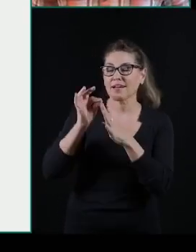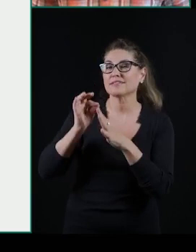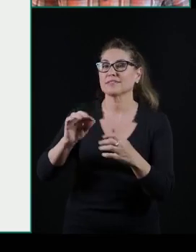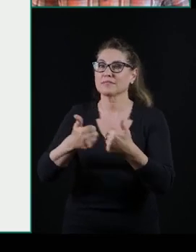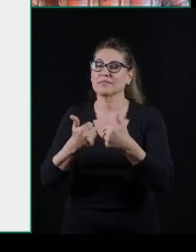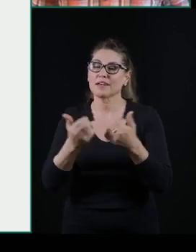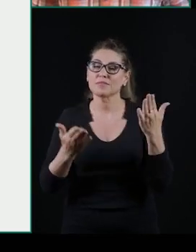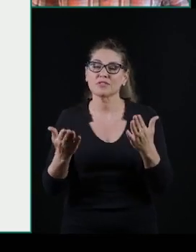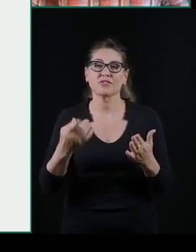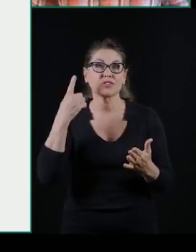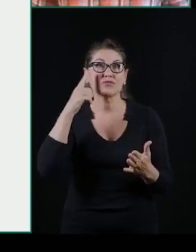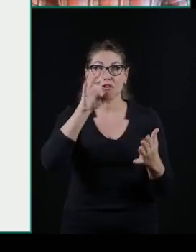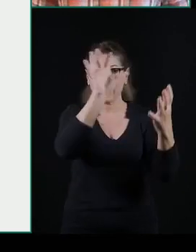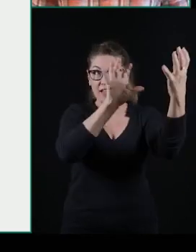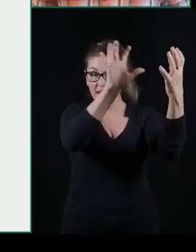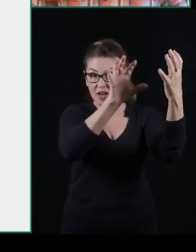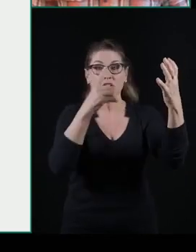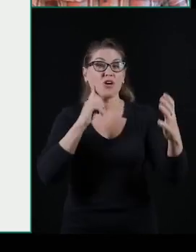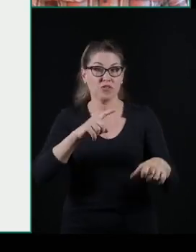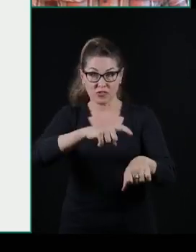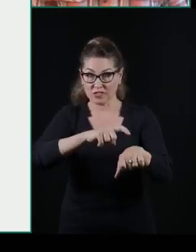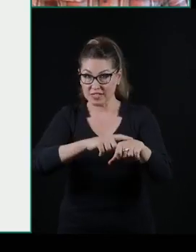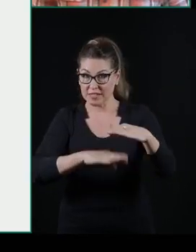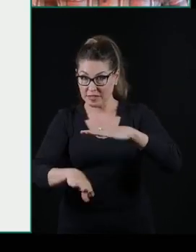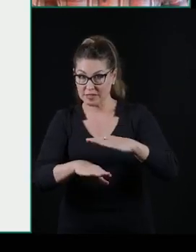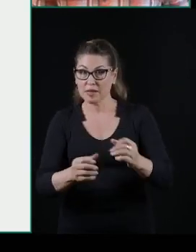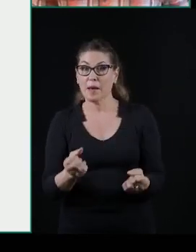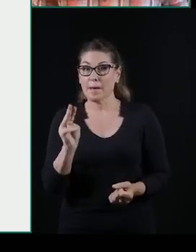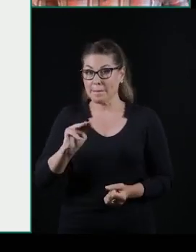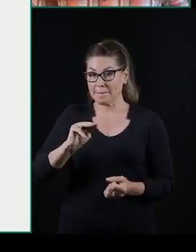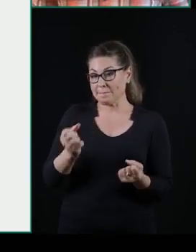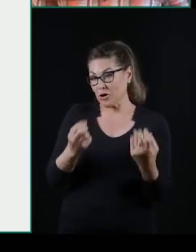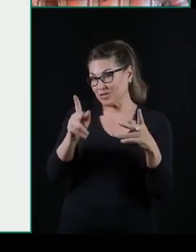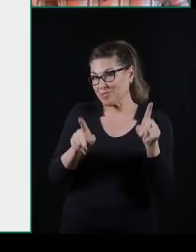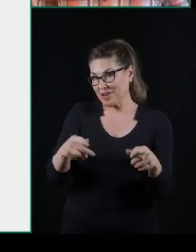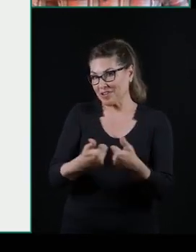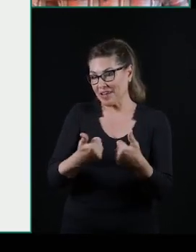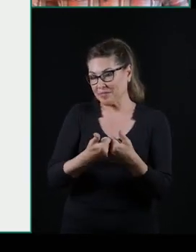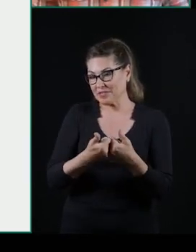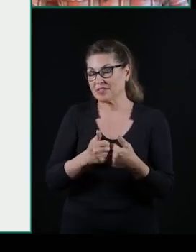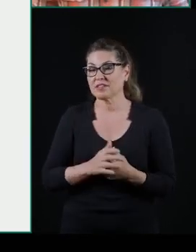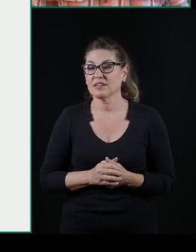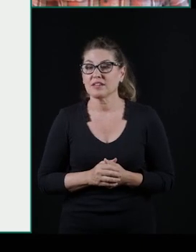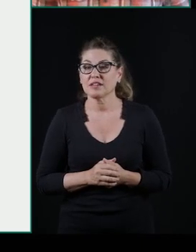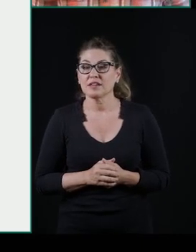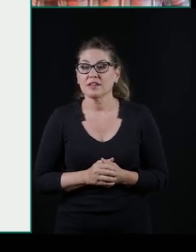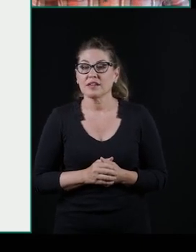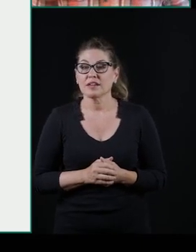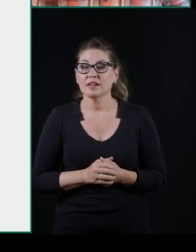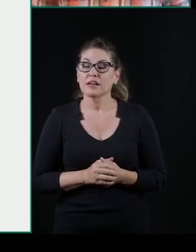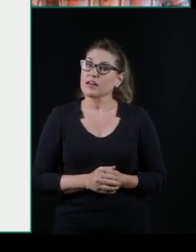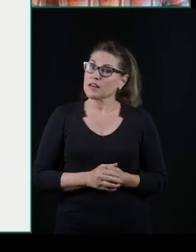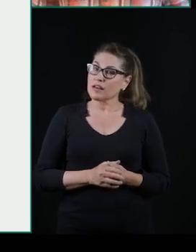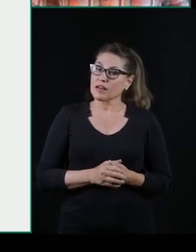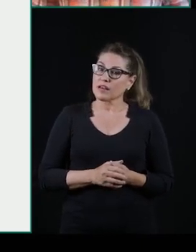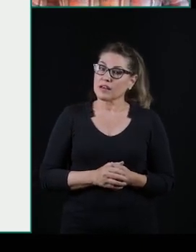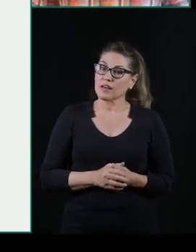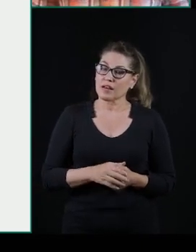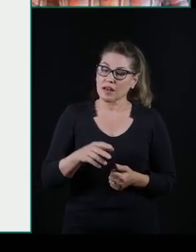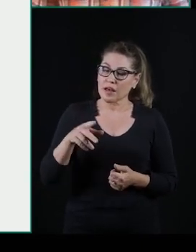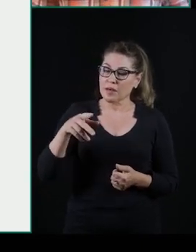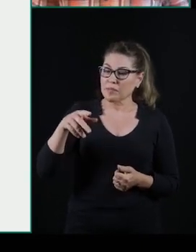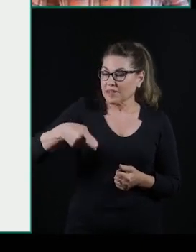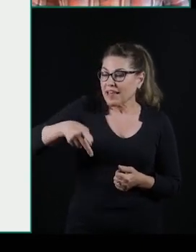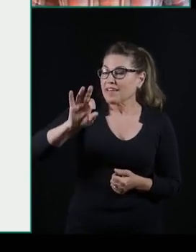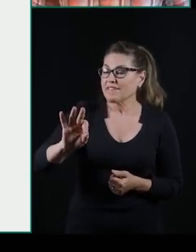cloud for session-based multiplayer games. Built on Azure Compute Services, PlayFab multiplayer